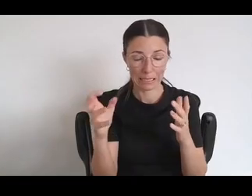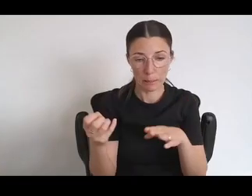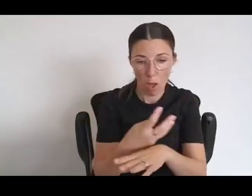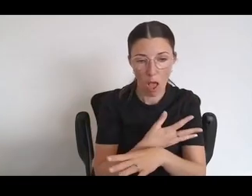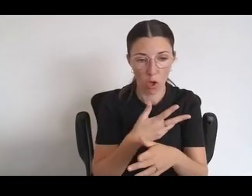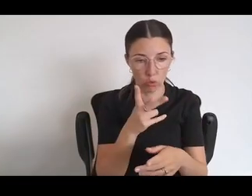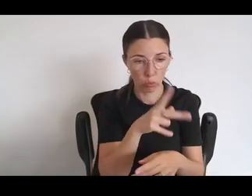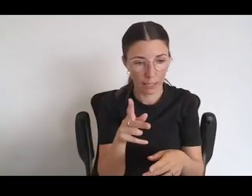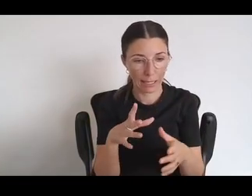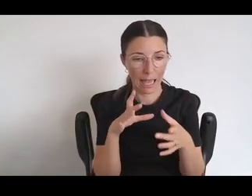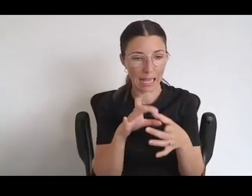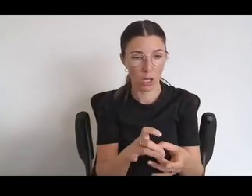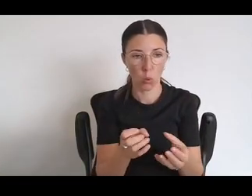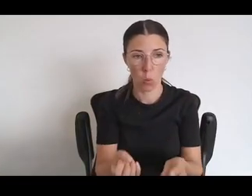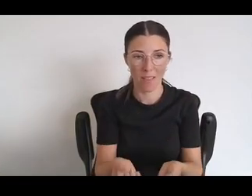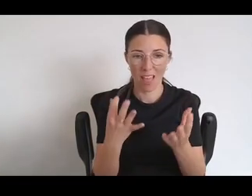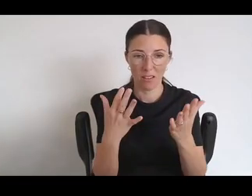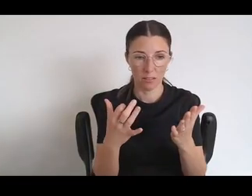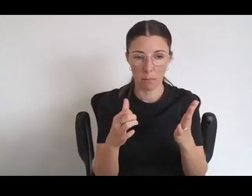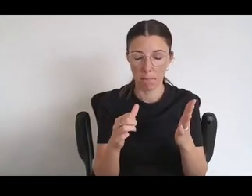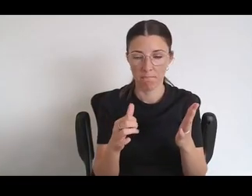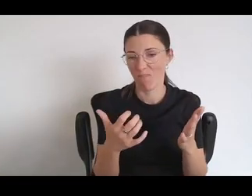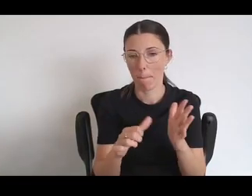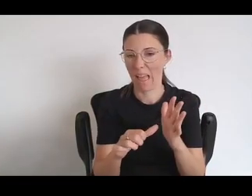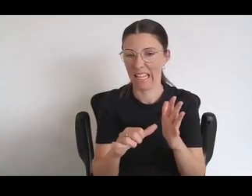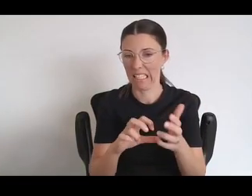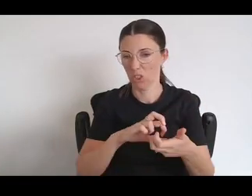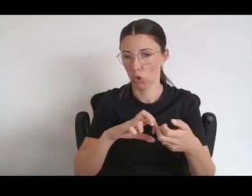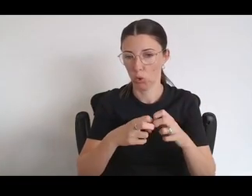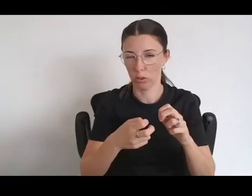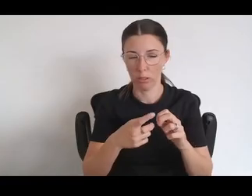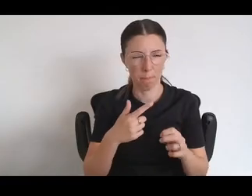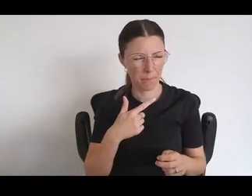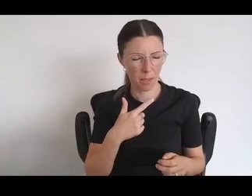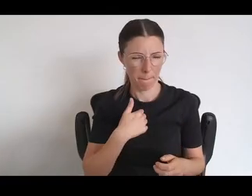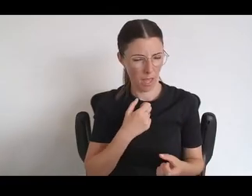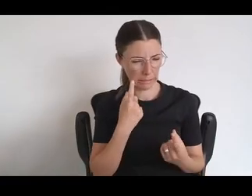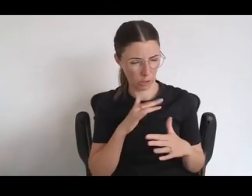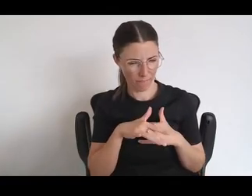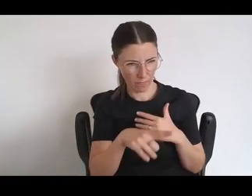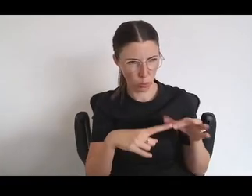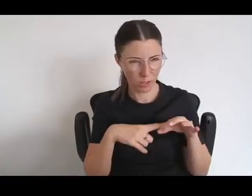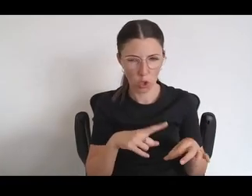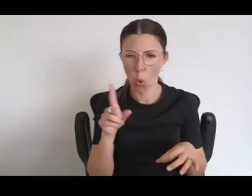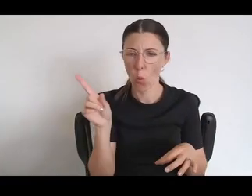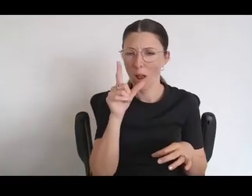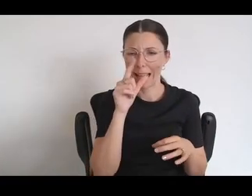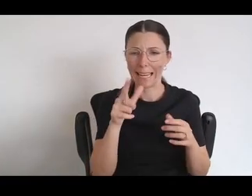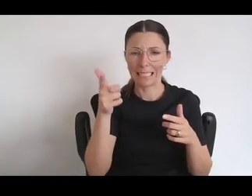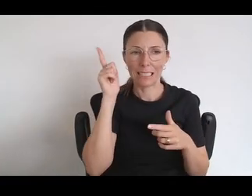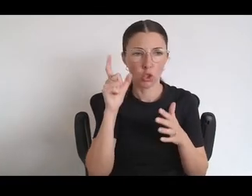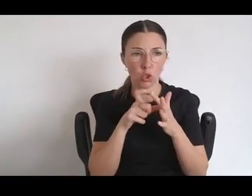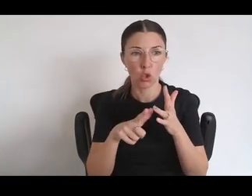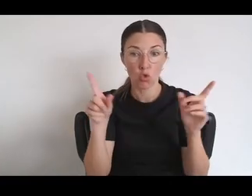those issues included? I understand this question in a way that, so what can teachers do right now in this